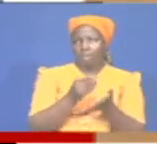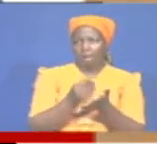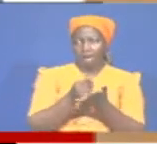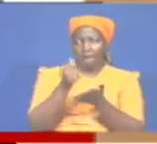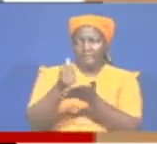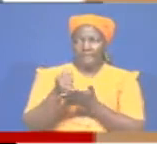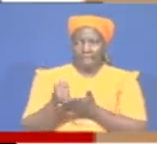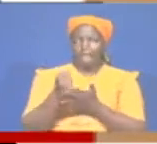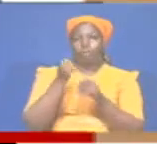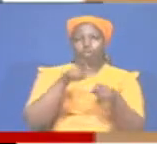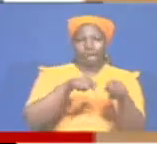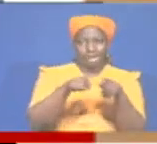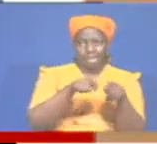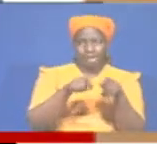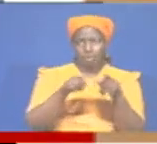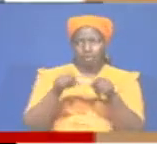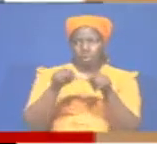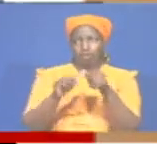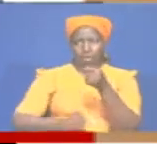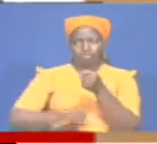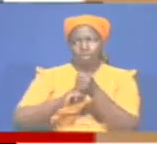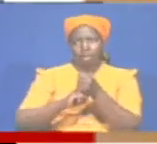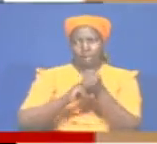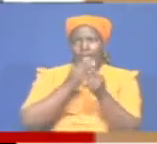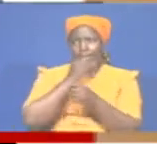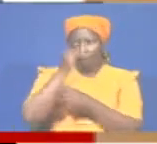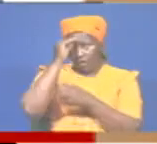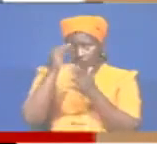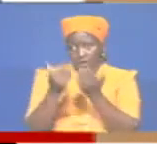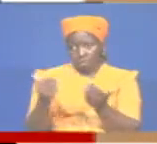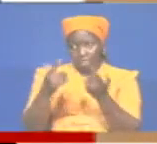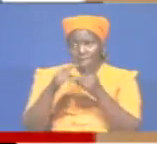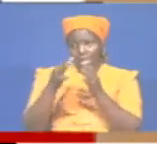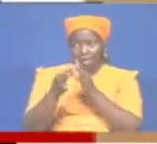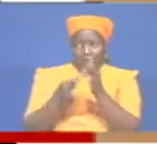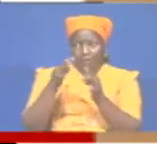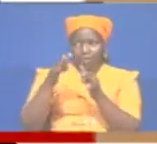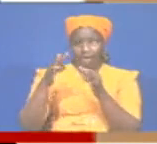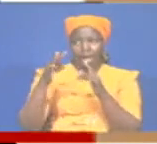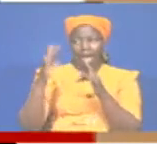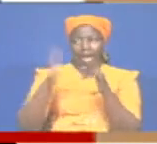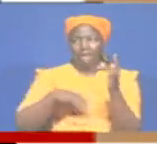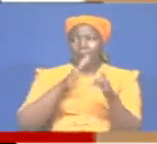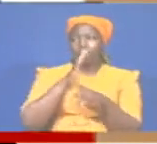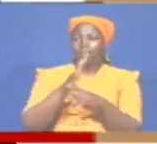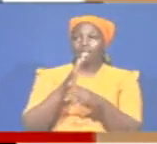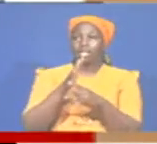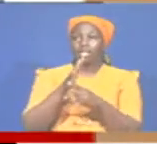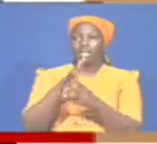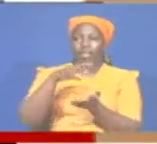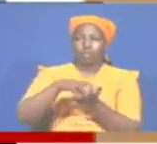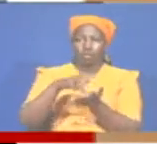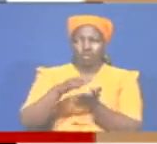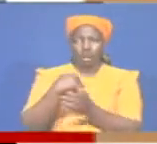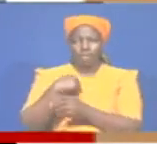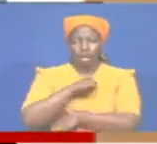doing management to continue supporting the orphans. Mm-hmm. But if I could not be in a position to have an hospital and school, the life